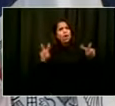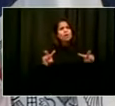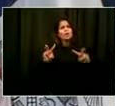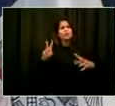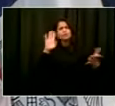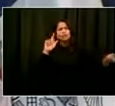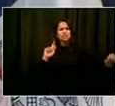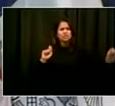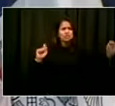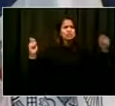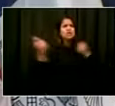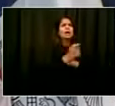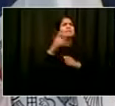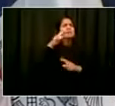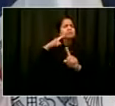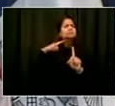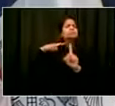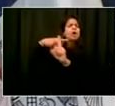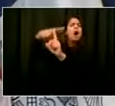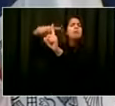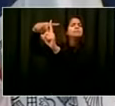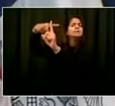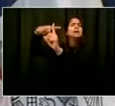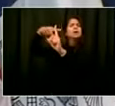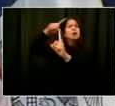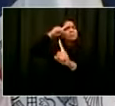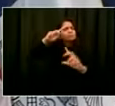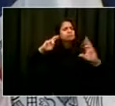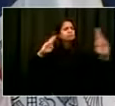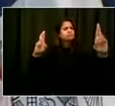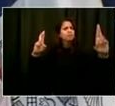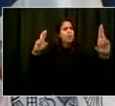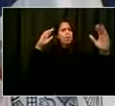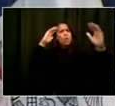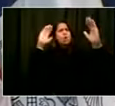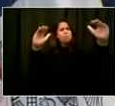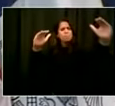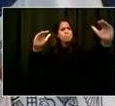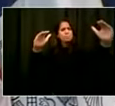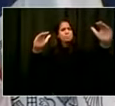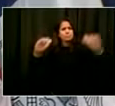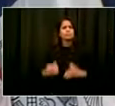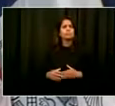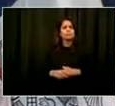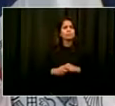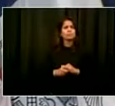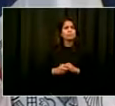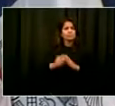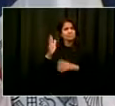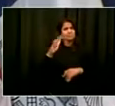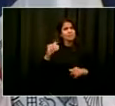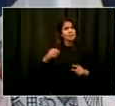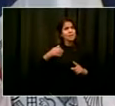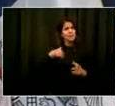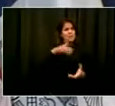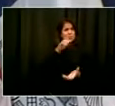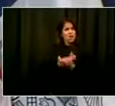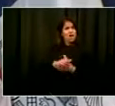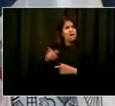get a lot of wisdom from the person I share my life with. And our First Lady said to me the other day, think of three